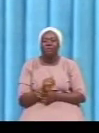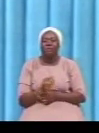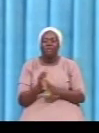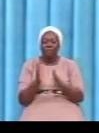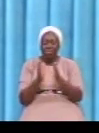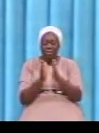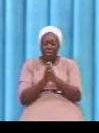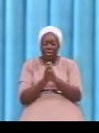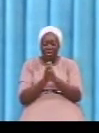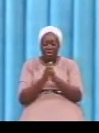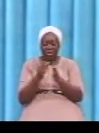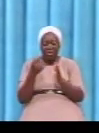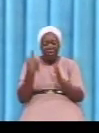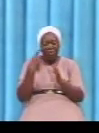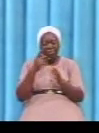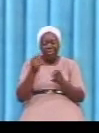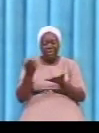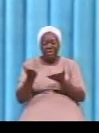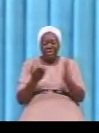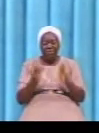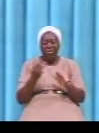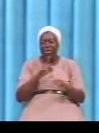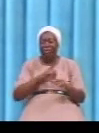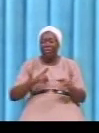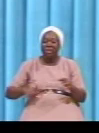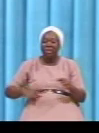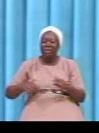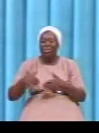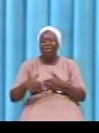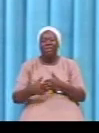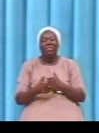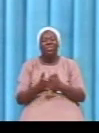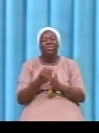pray for the servant of the living God. Newness,